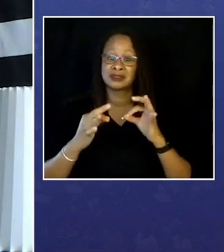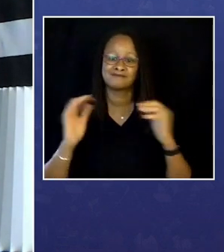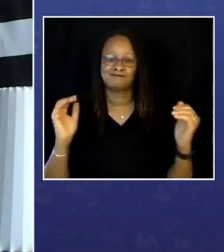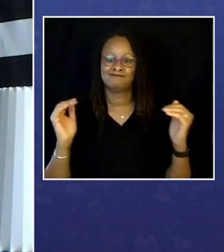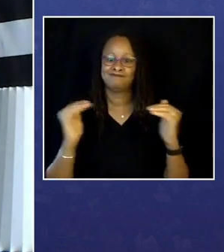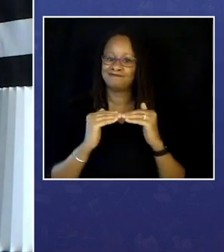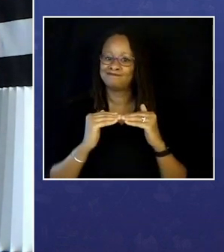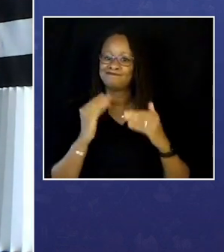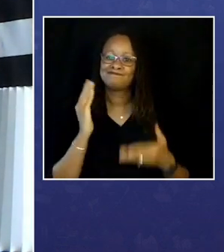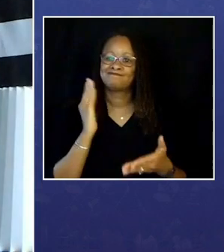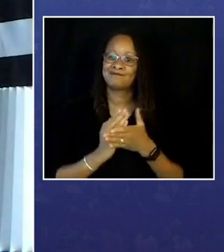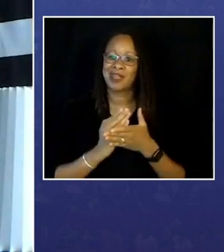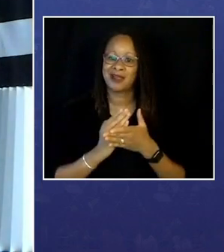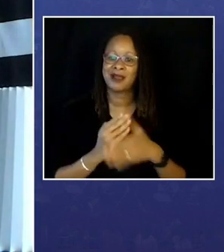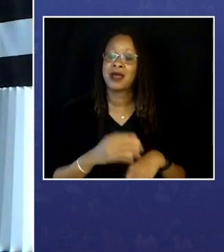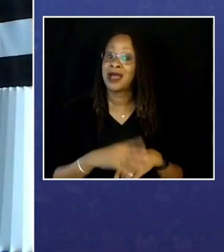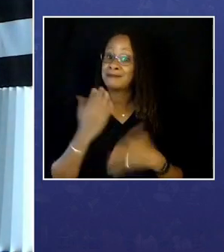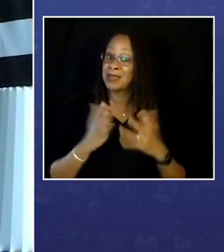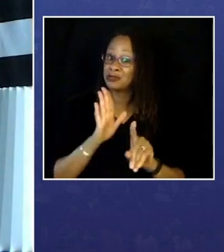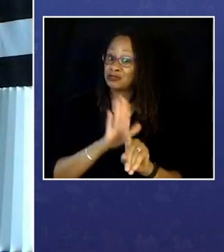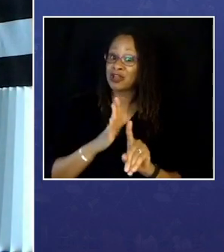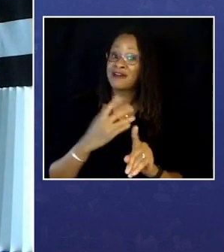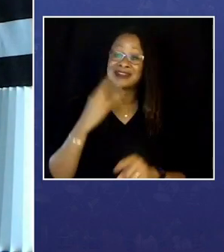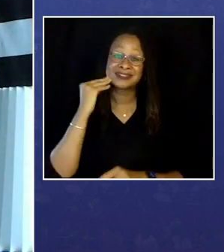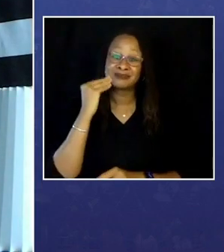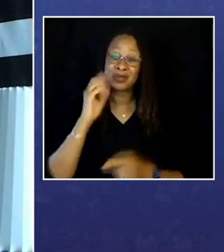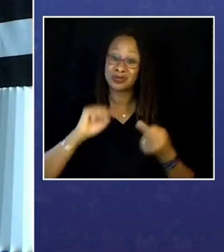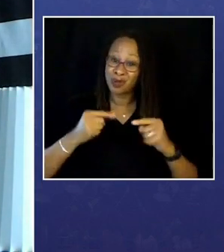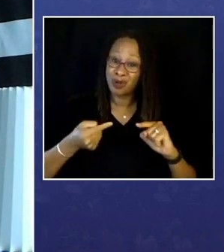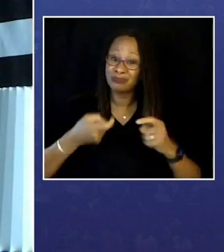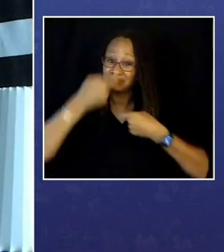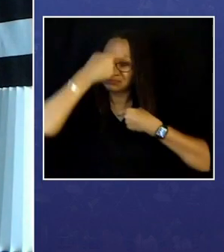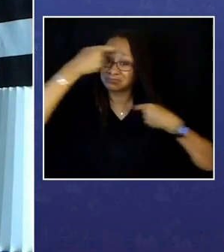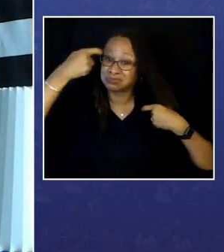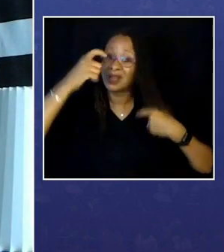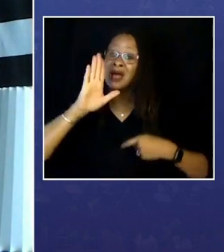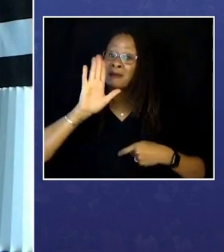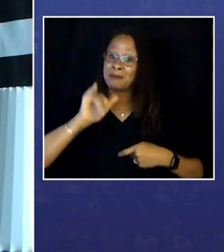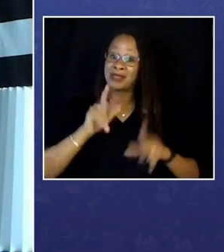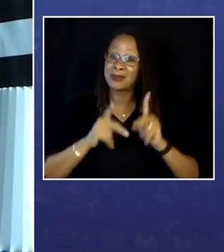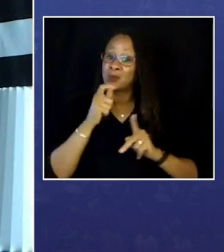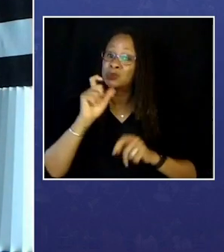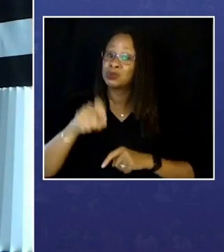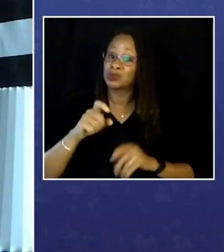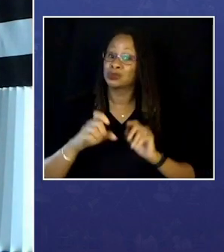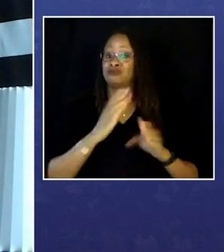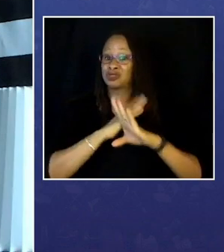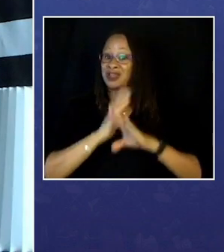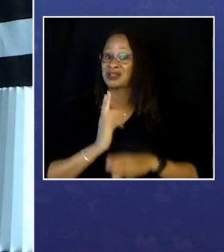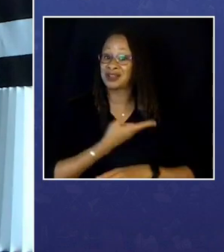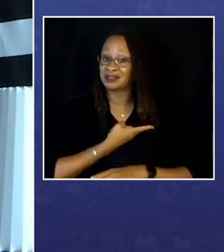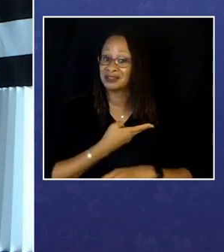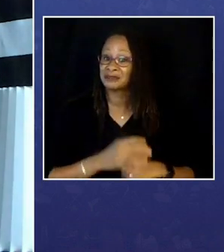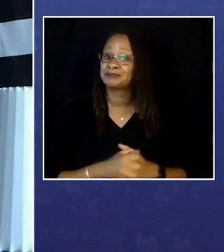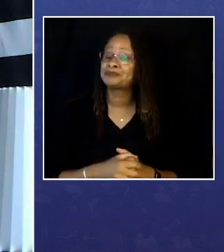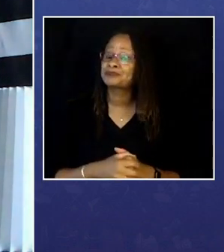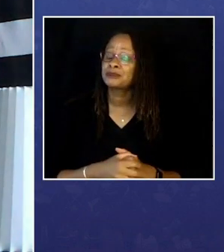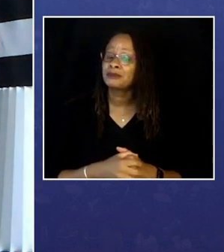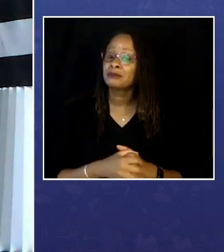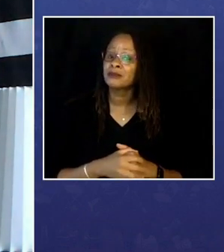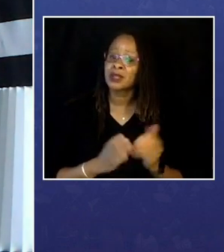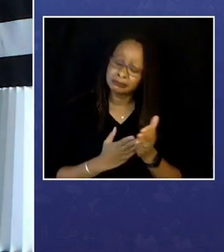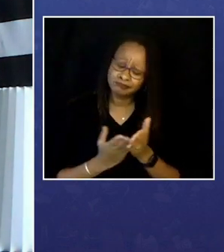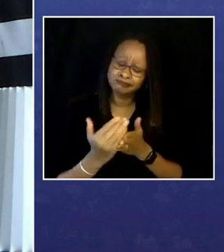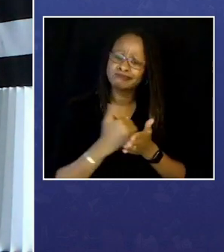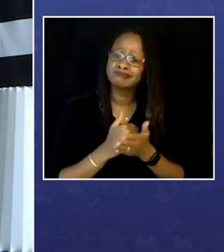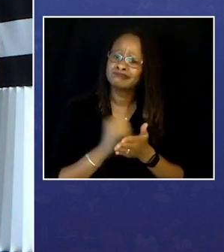head. Or maybe you yourself have been hurt by the very people supposed to protect us. But through